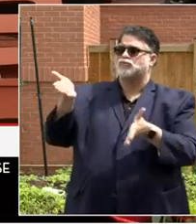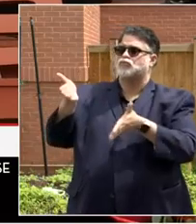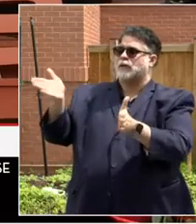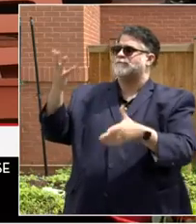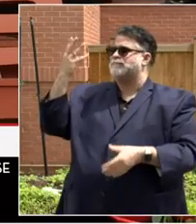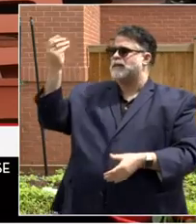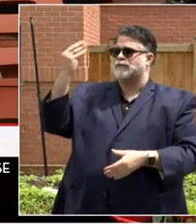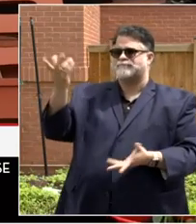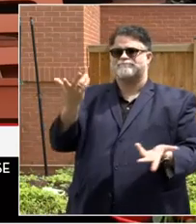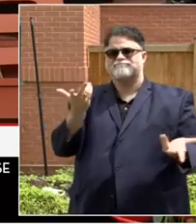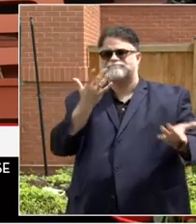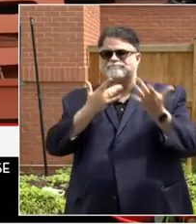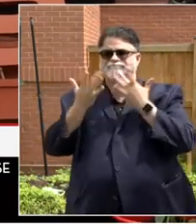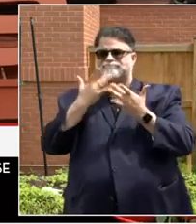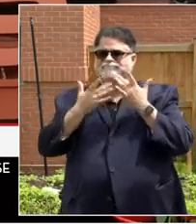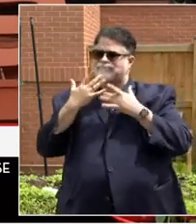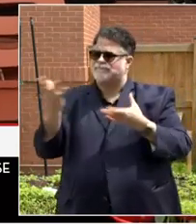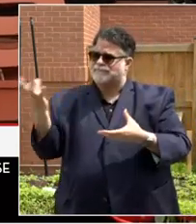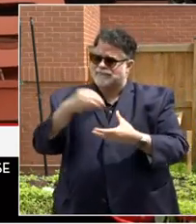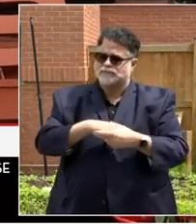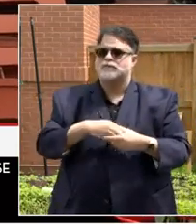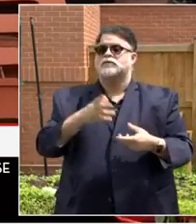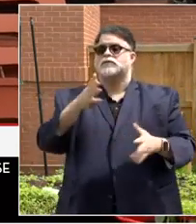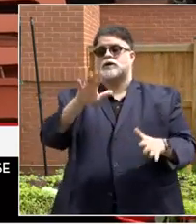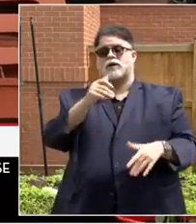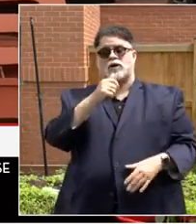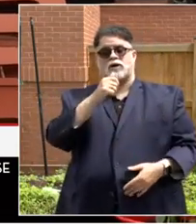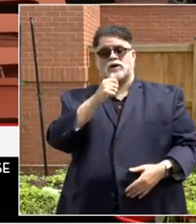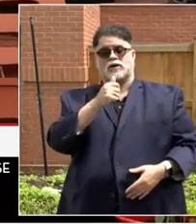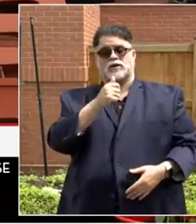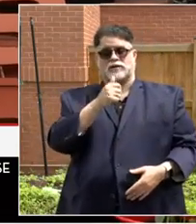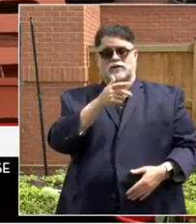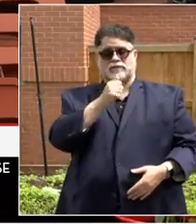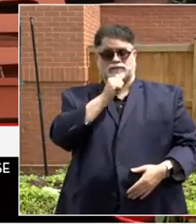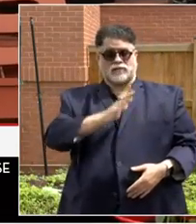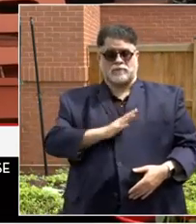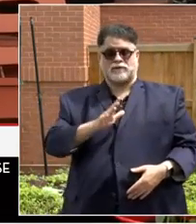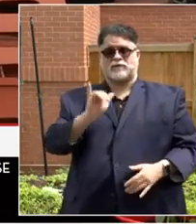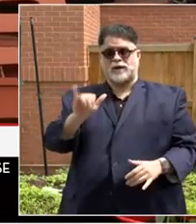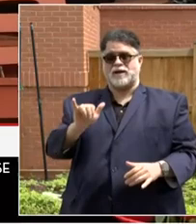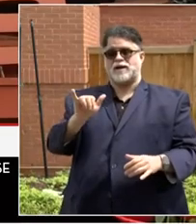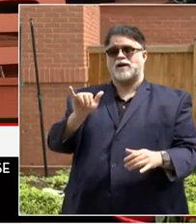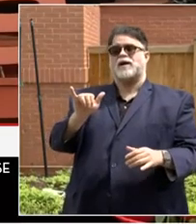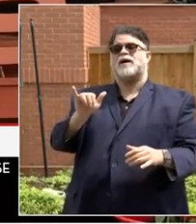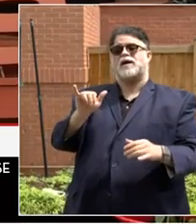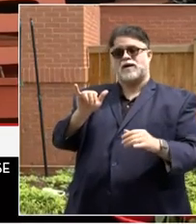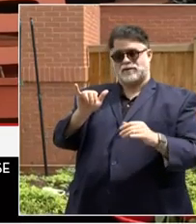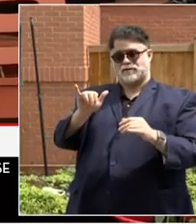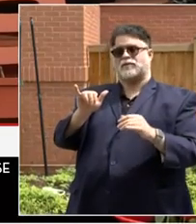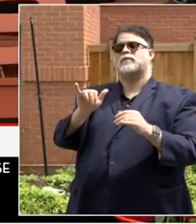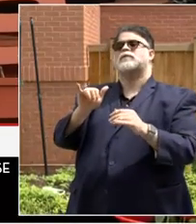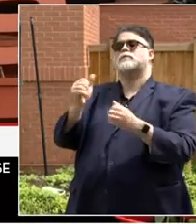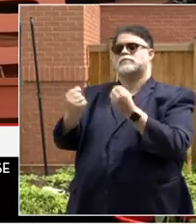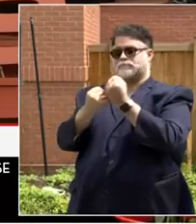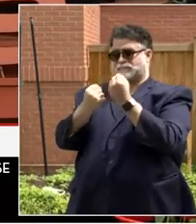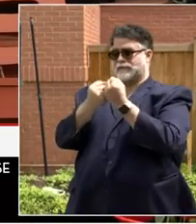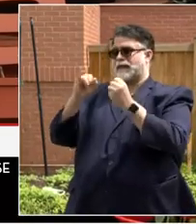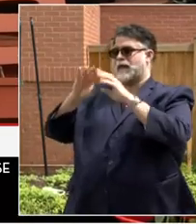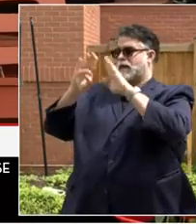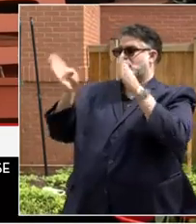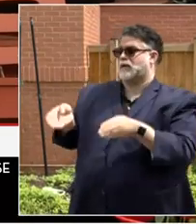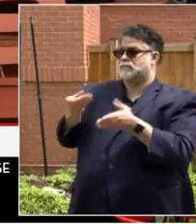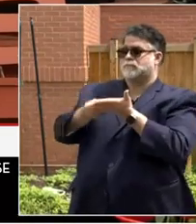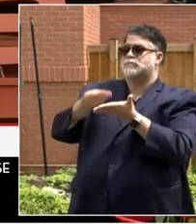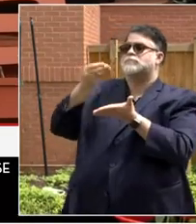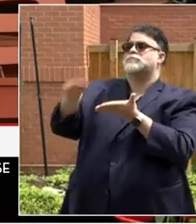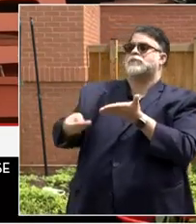house, right, with a voucher from public housing. So we're not just talking about squashing beefs. We're talking about moving